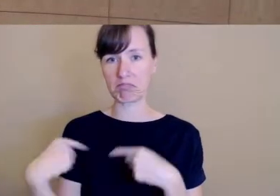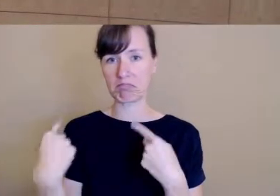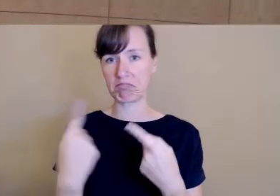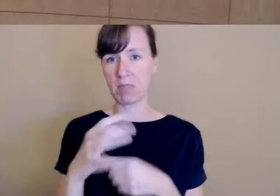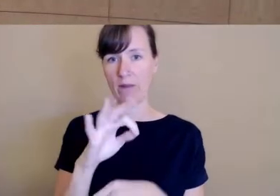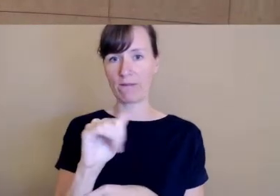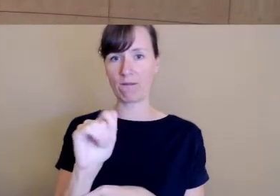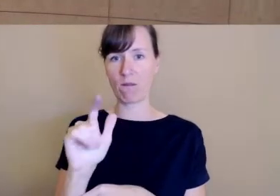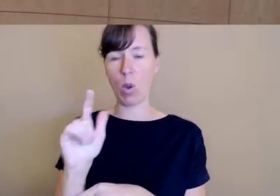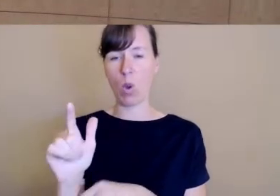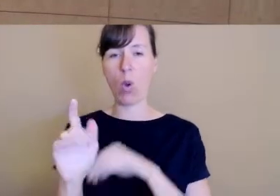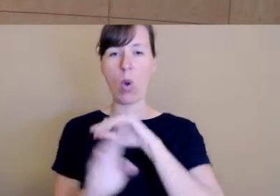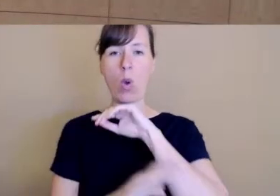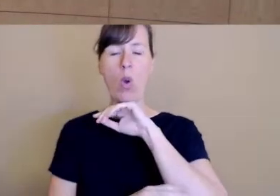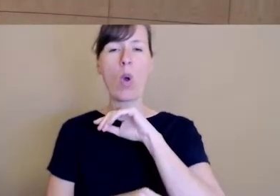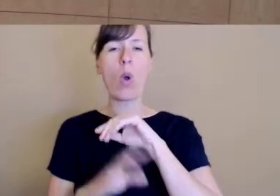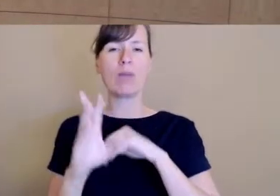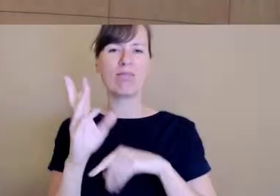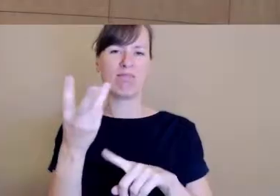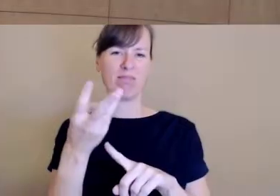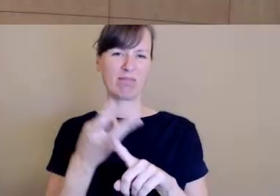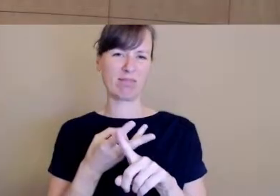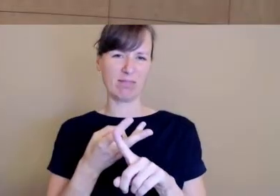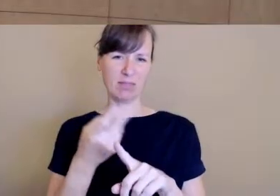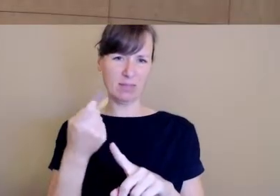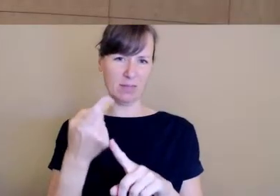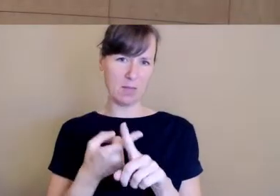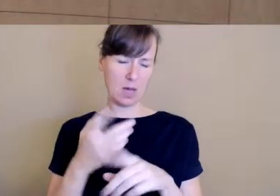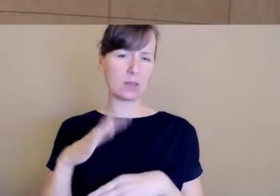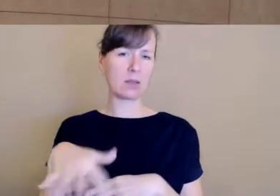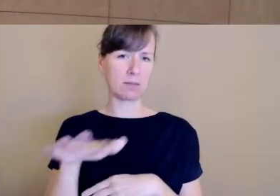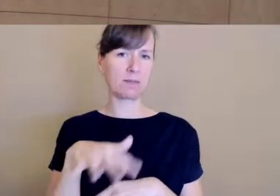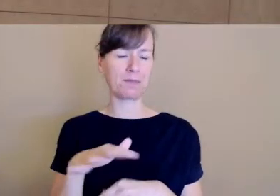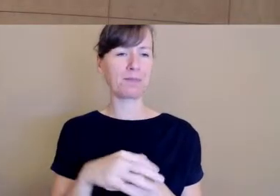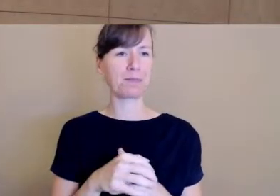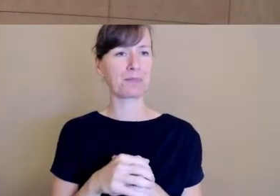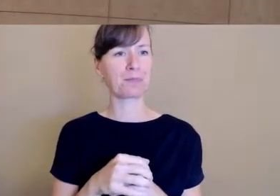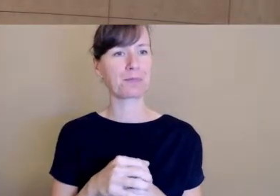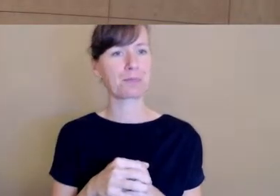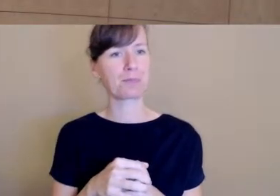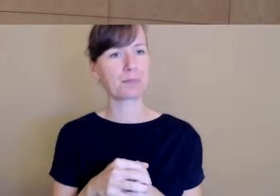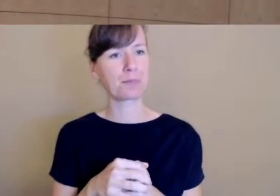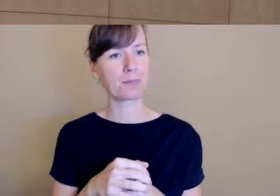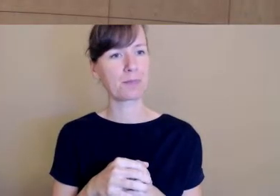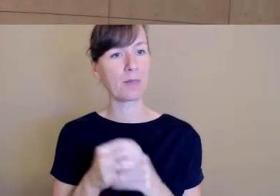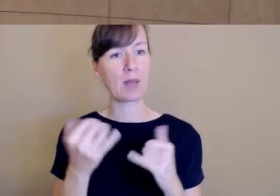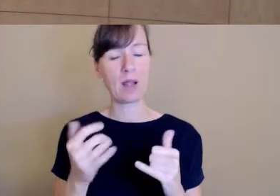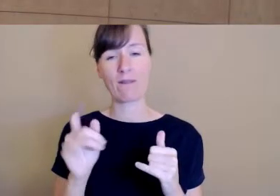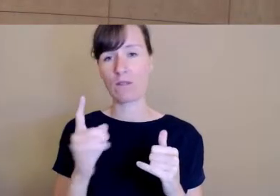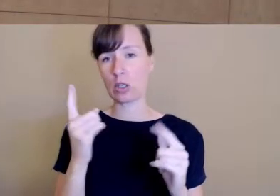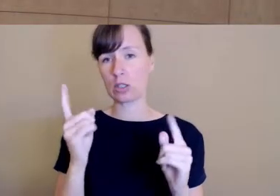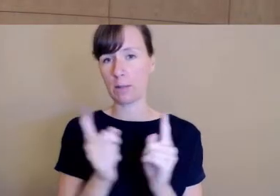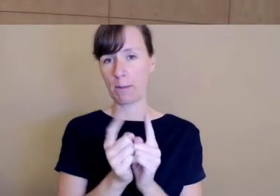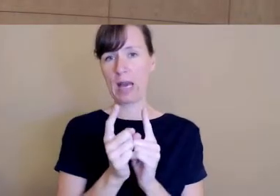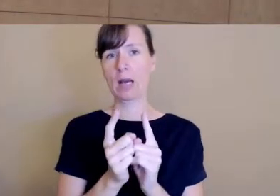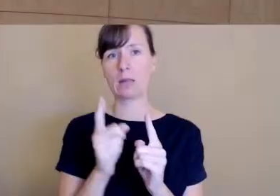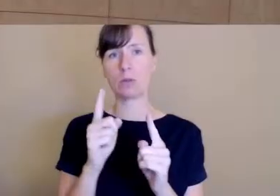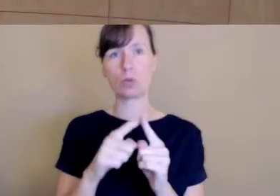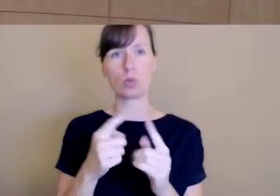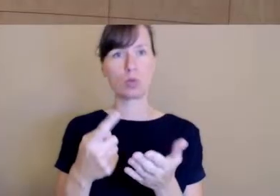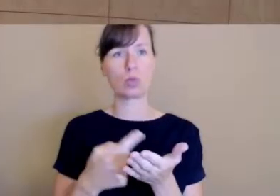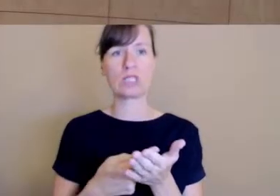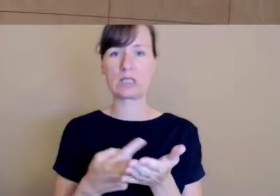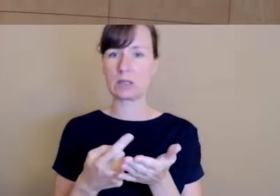about 6 months now. And we first met to discuss